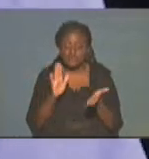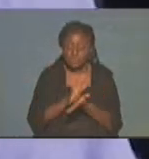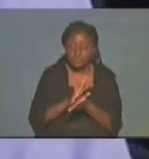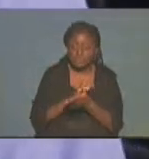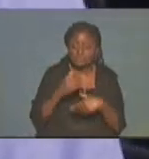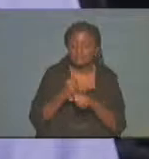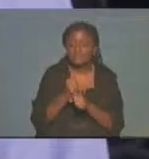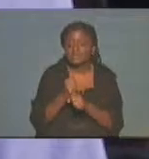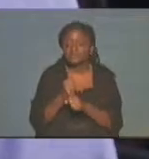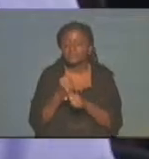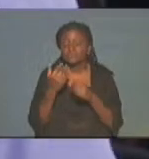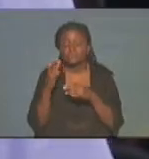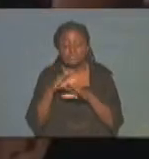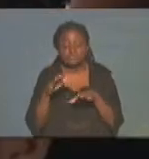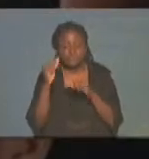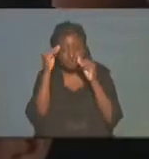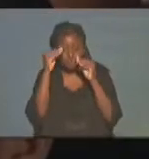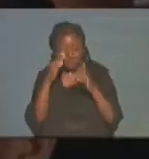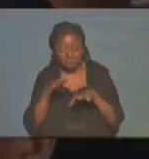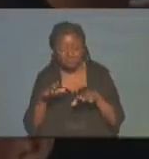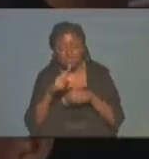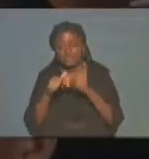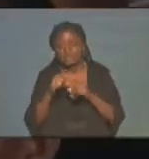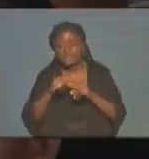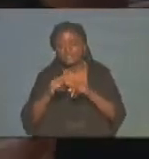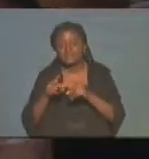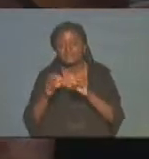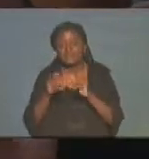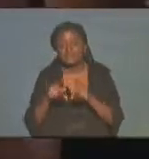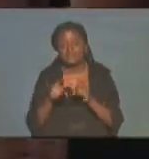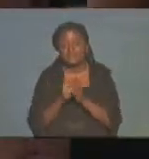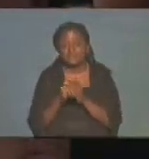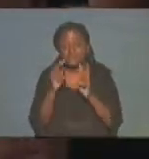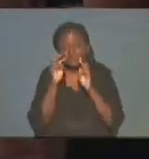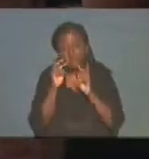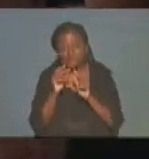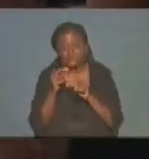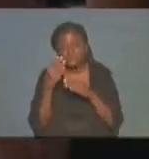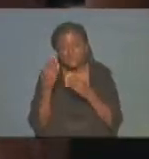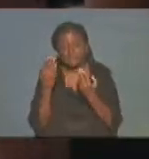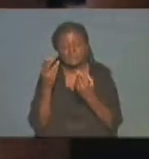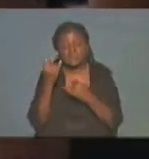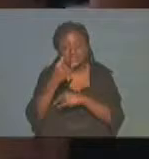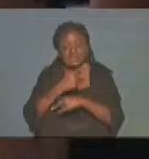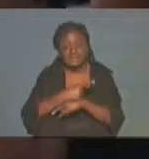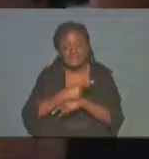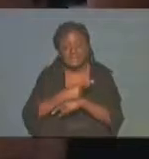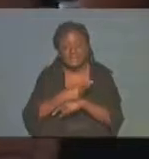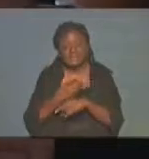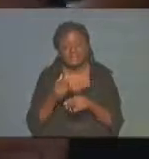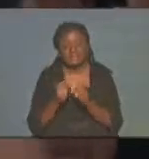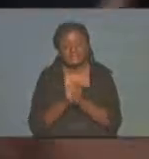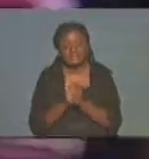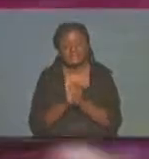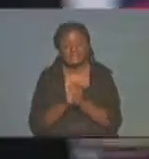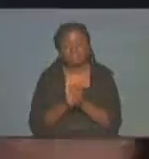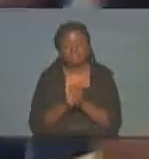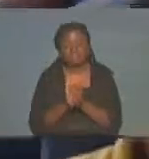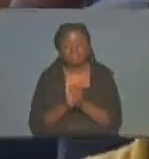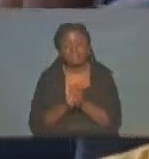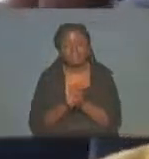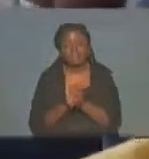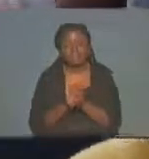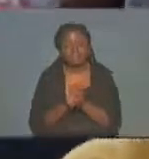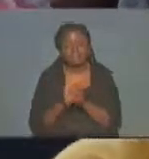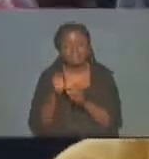opportunities that they have out there in the community. And that's a wrap today for Career Day in the Bahamas today in Anthony. I think she's